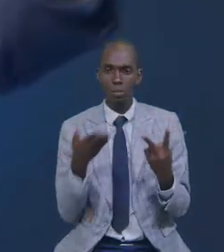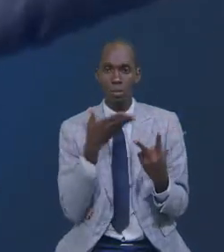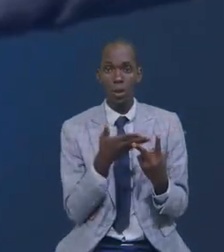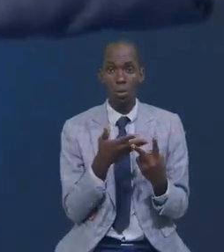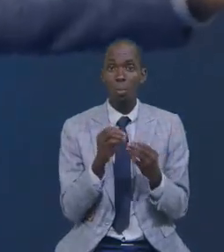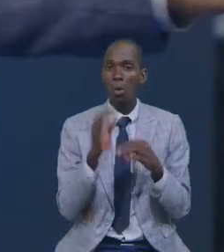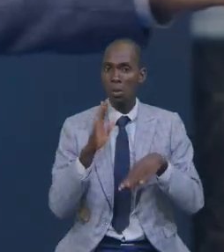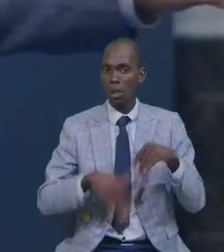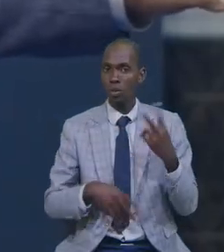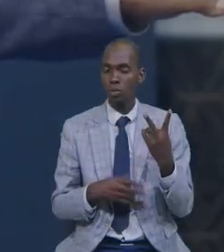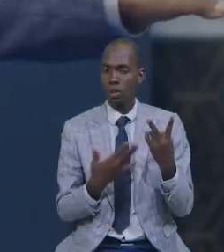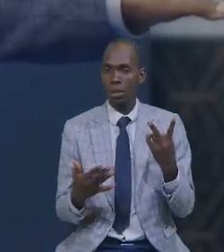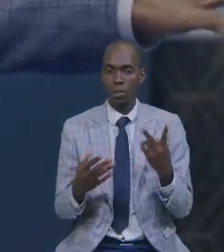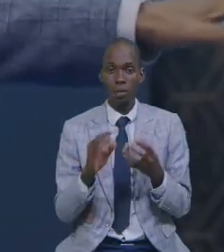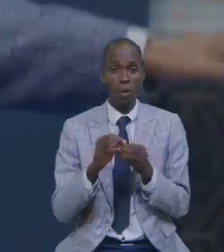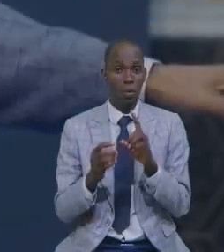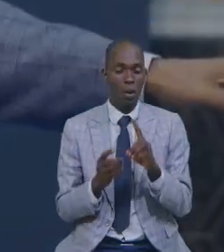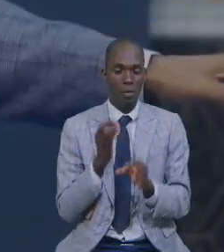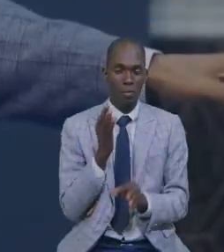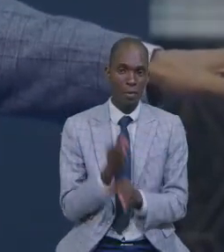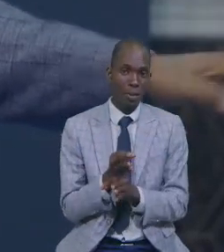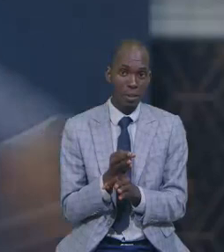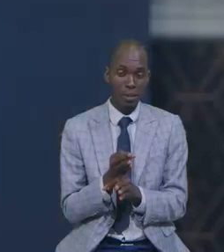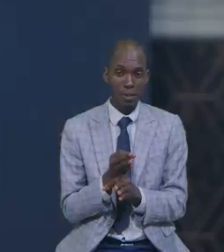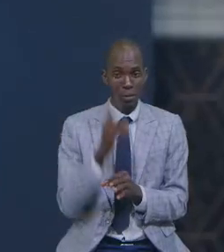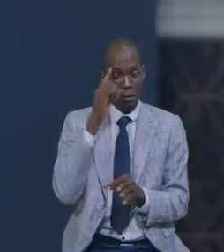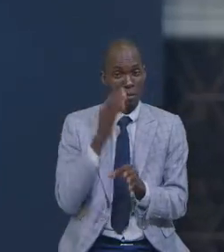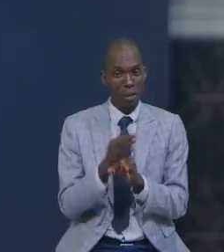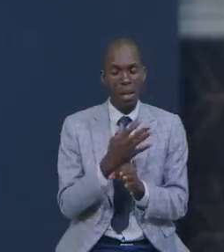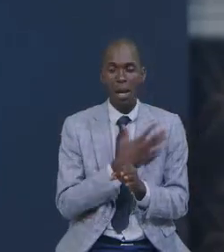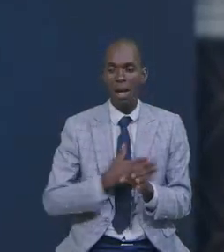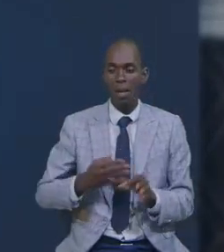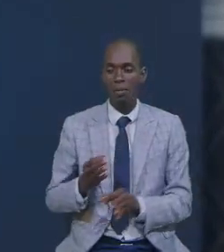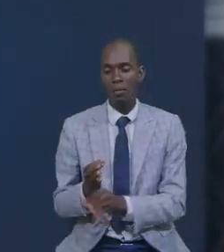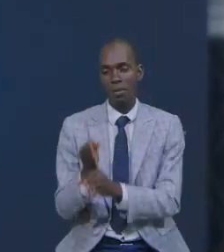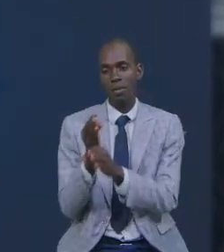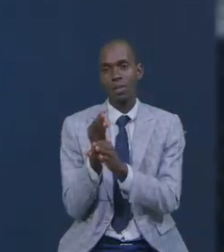two: faith and faithfulness.